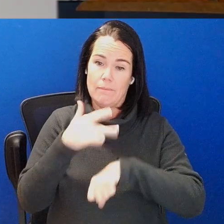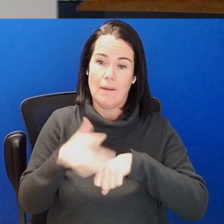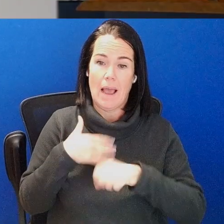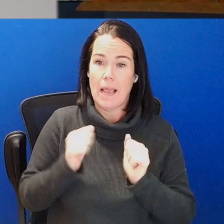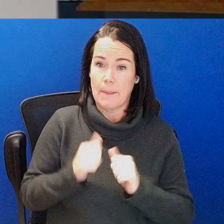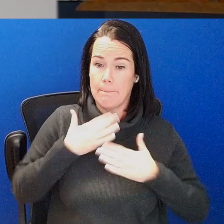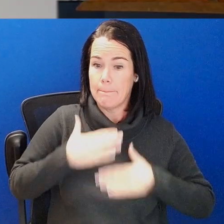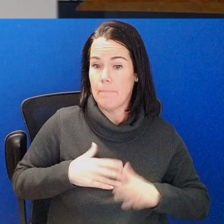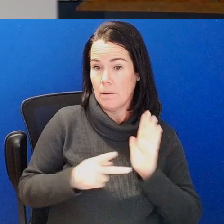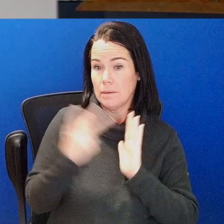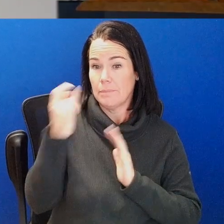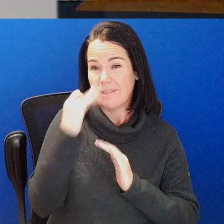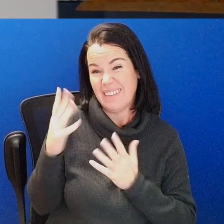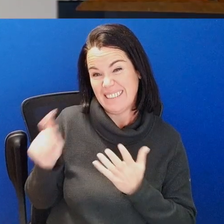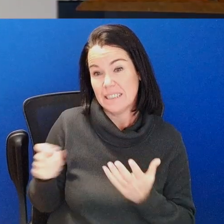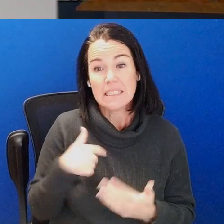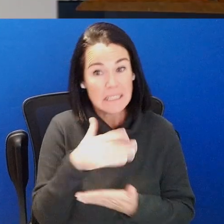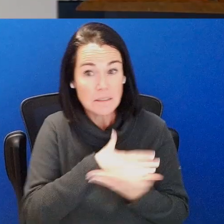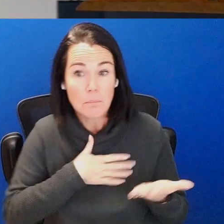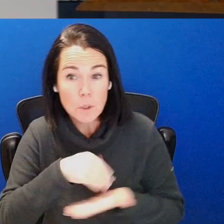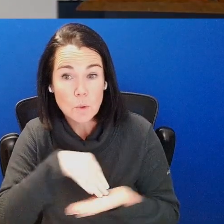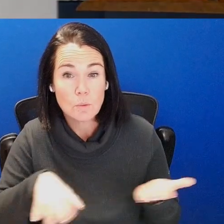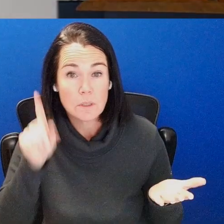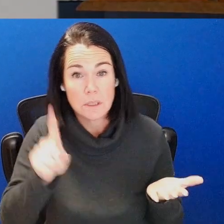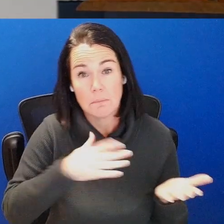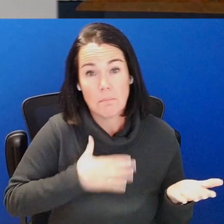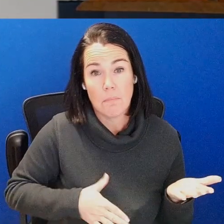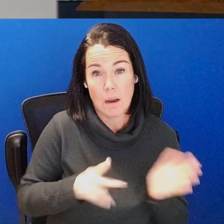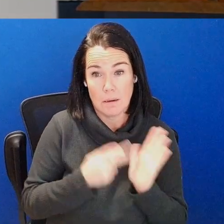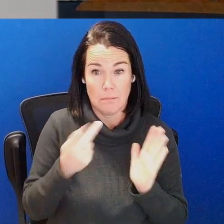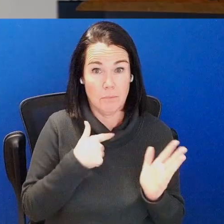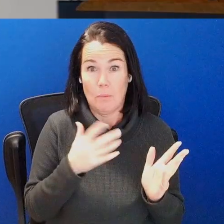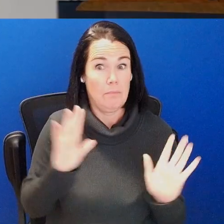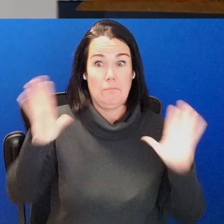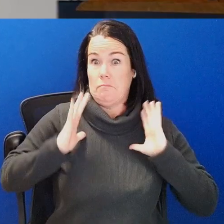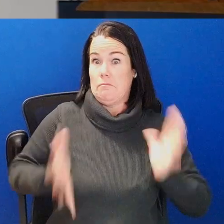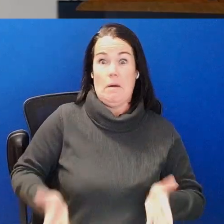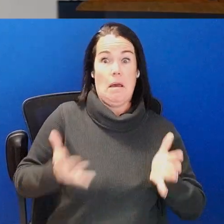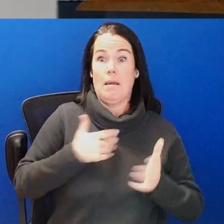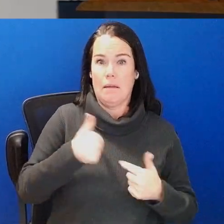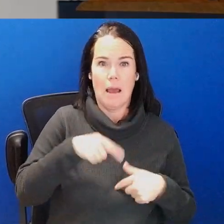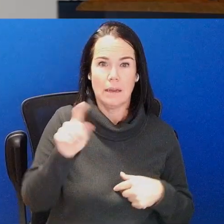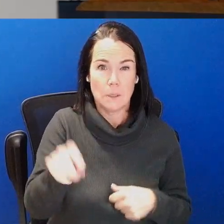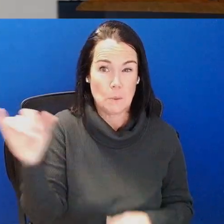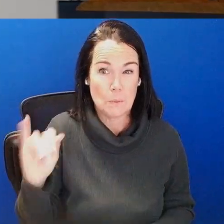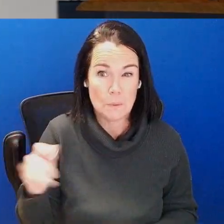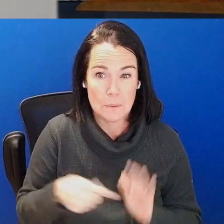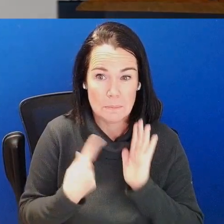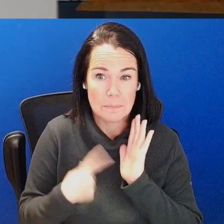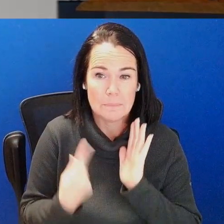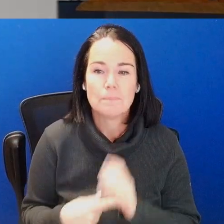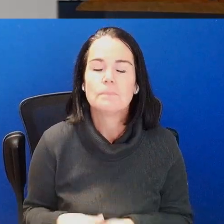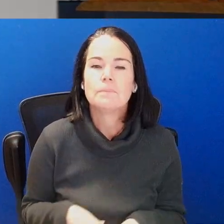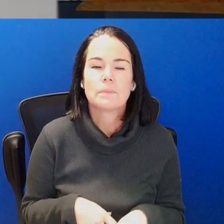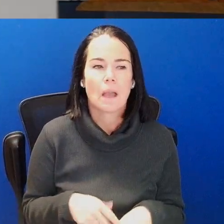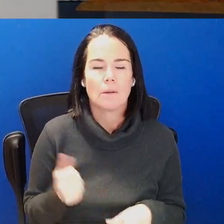I'm available to body double if that's what they need, because some of my students need that, and that's cool. I need it too. So I want to make sure that they're getting